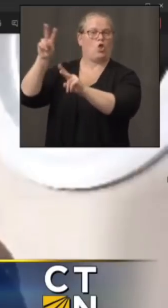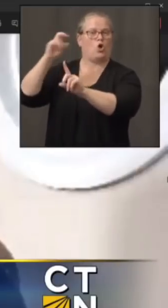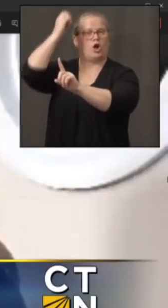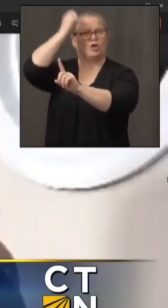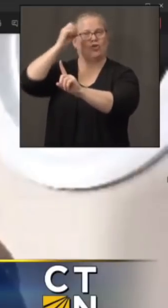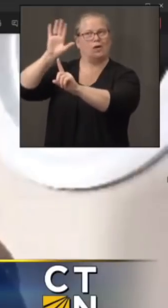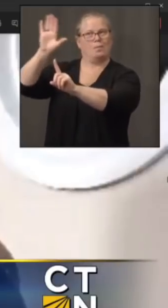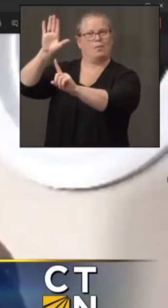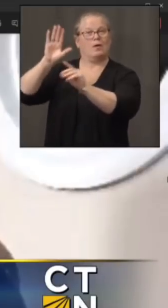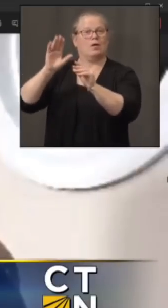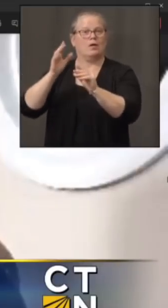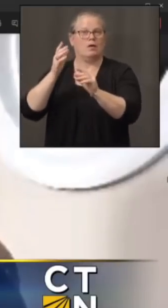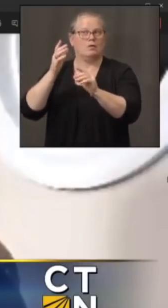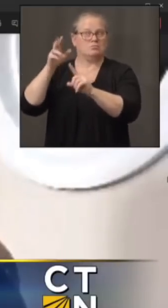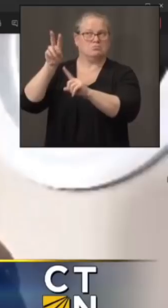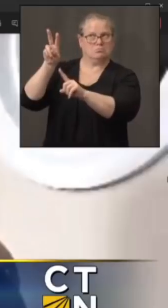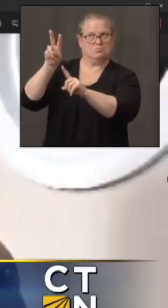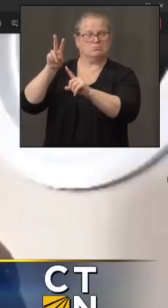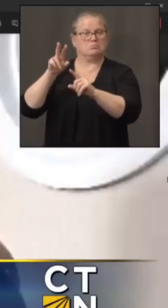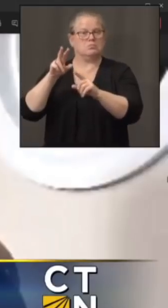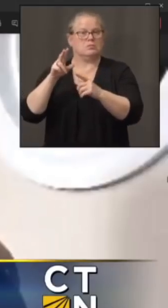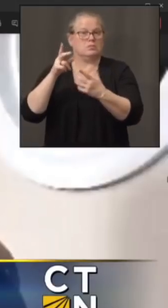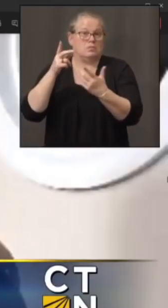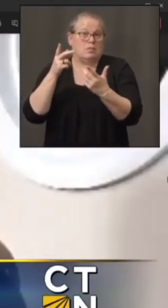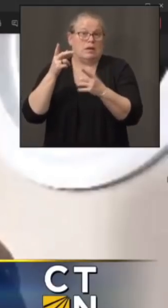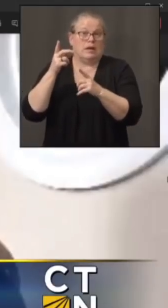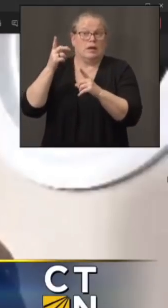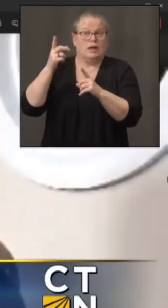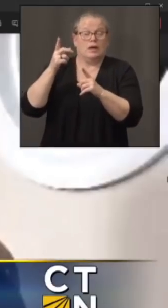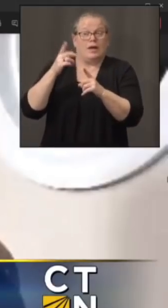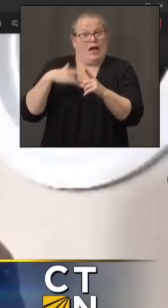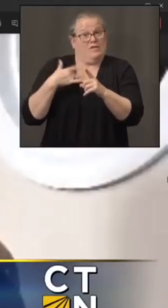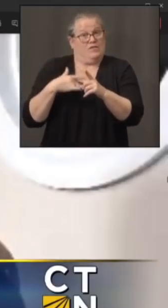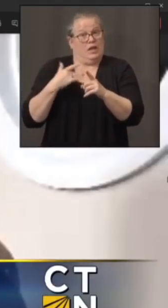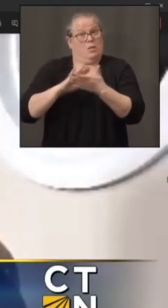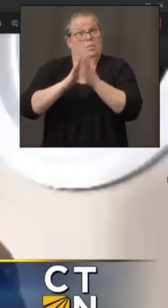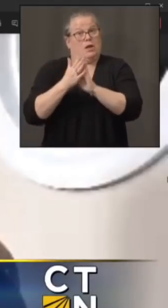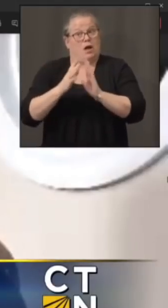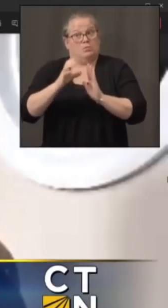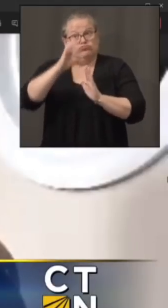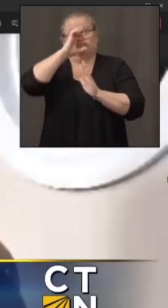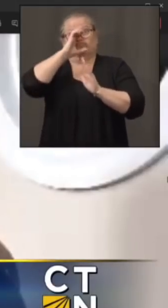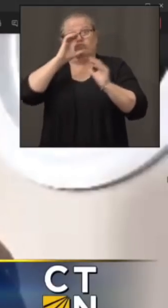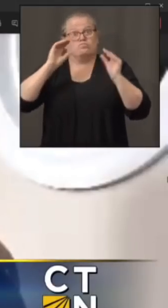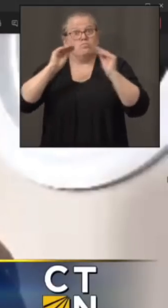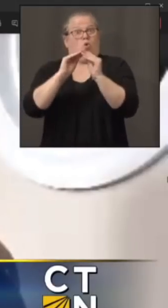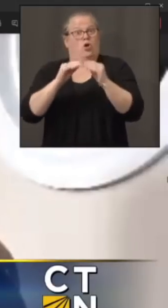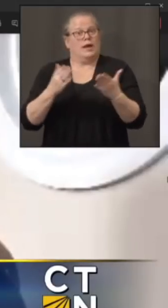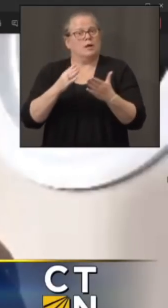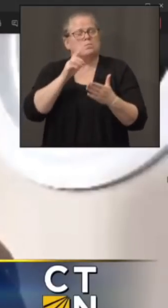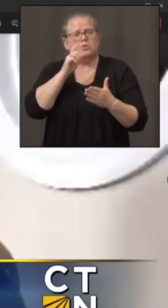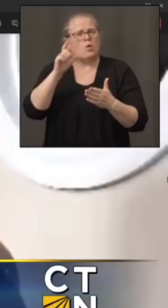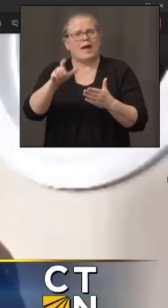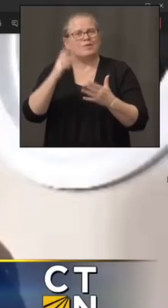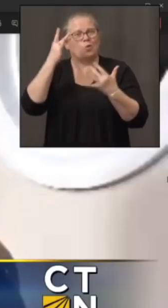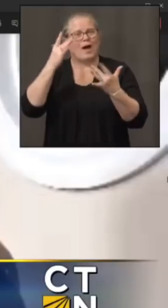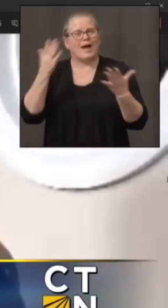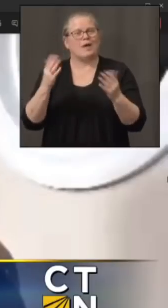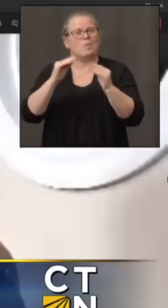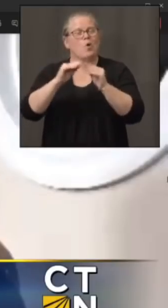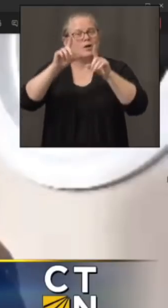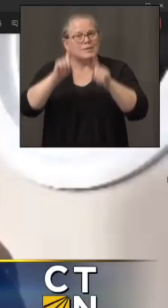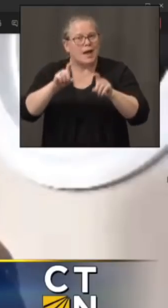policy measures that we're unlikely to do here, and I don't think we should have to do. I think that we have much more testing in place. We're smarter about how to